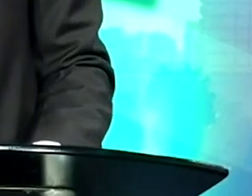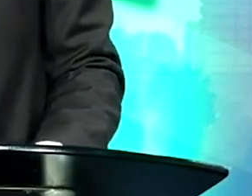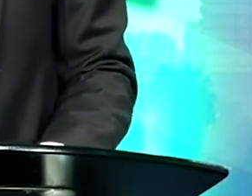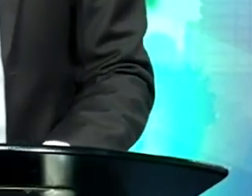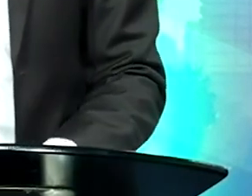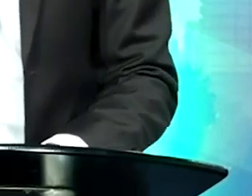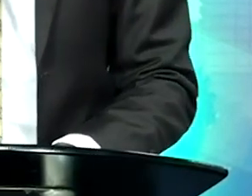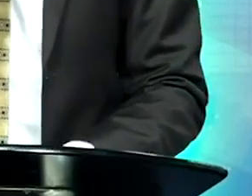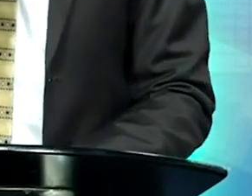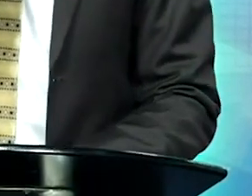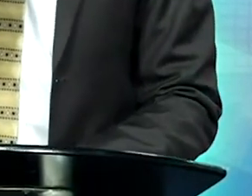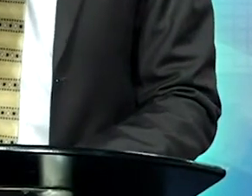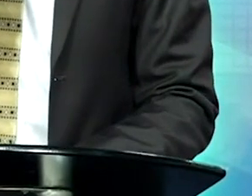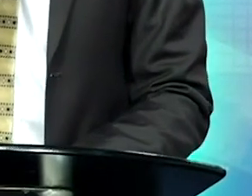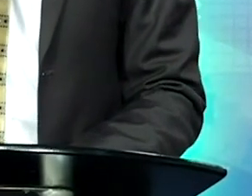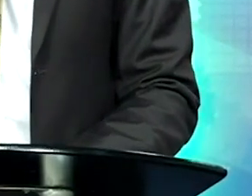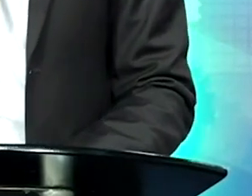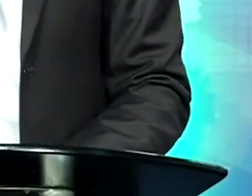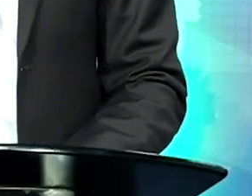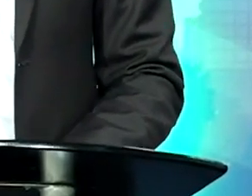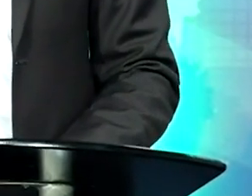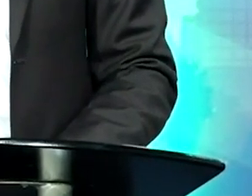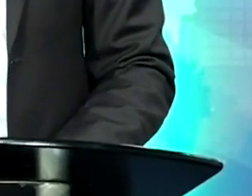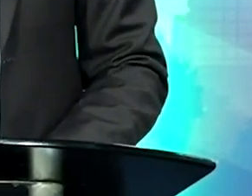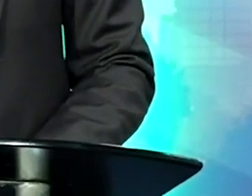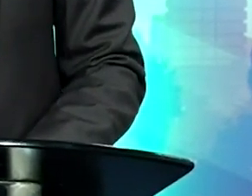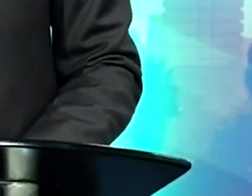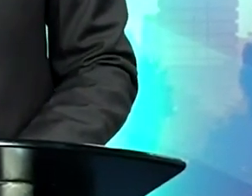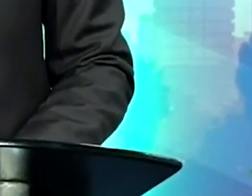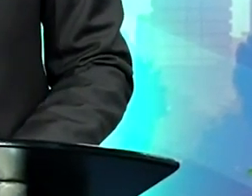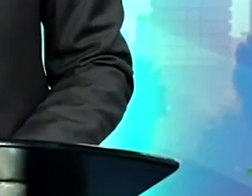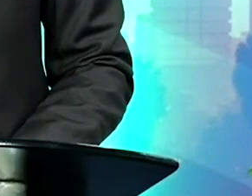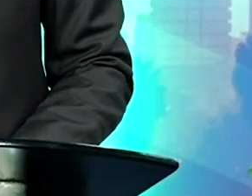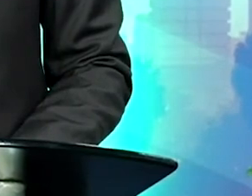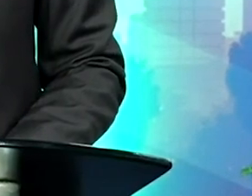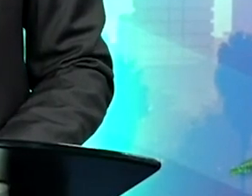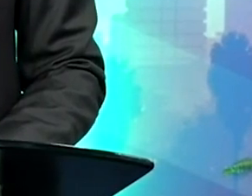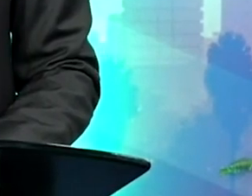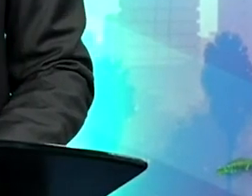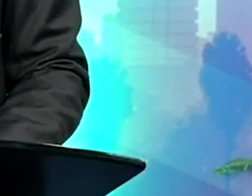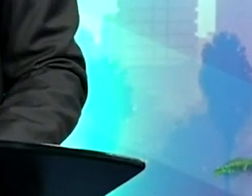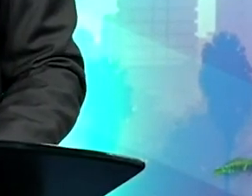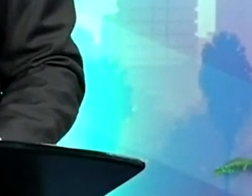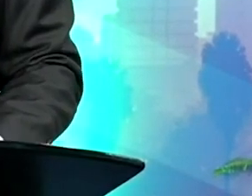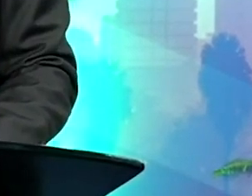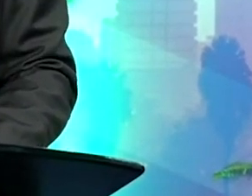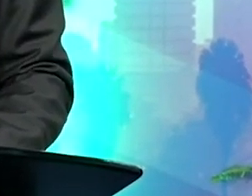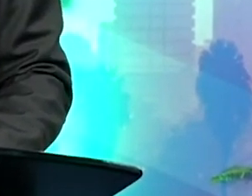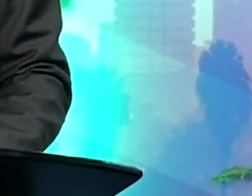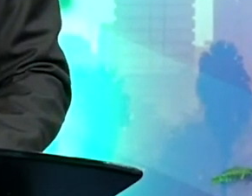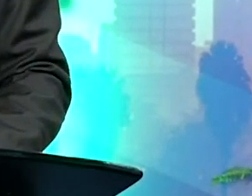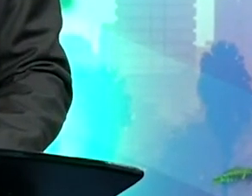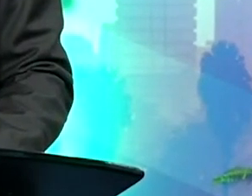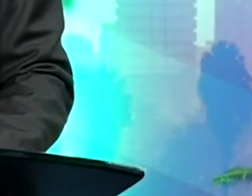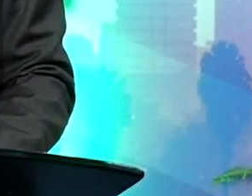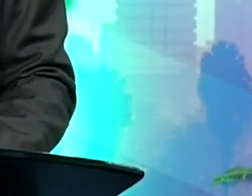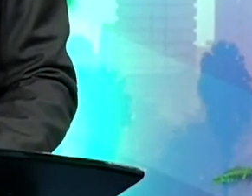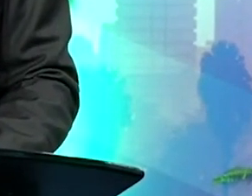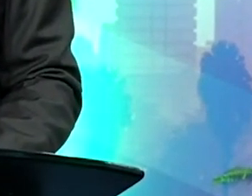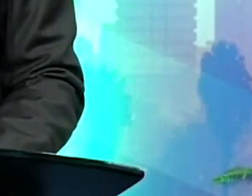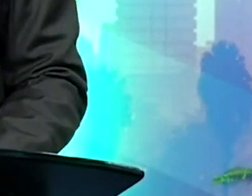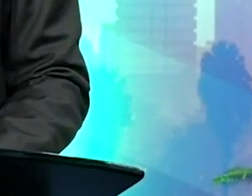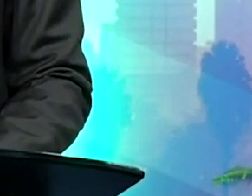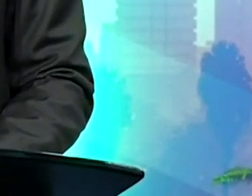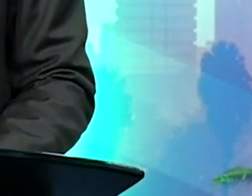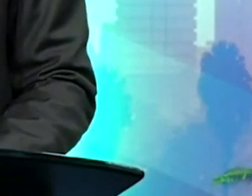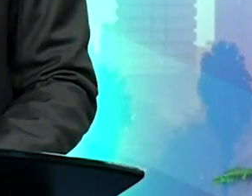Let's pray. Our dear Heavenly Father, we pray that your word will be simplified for all of